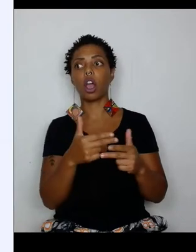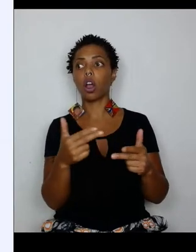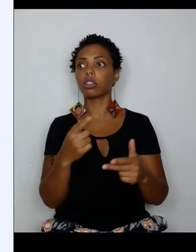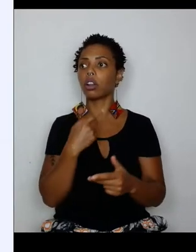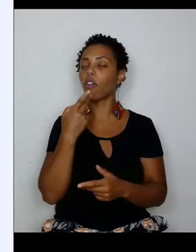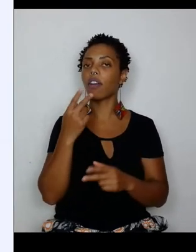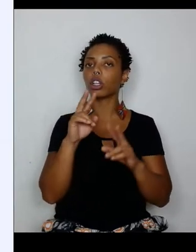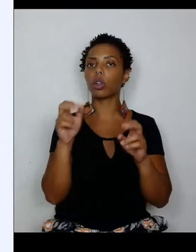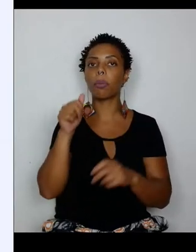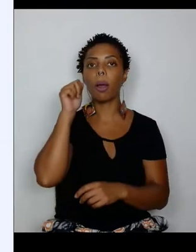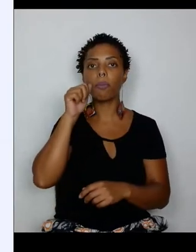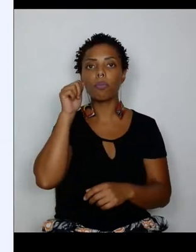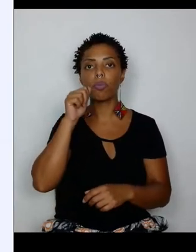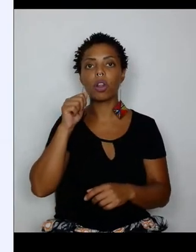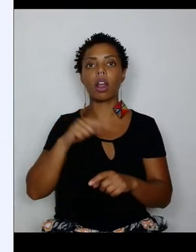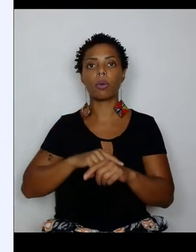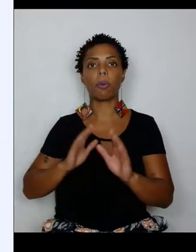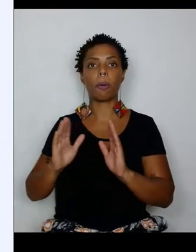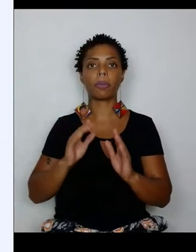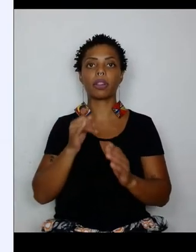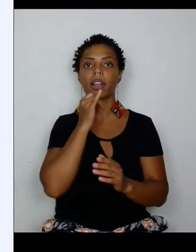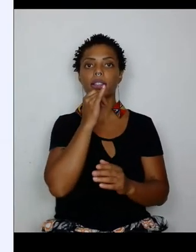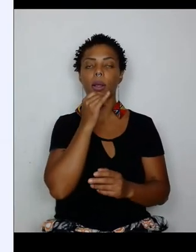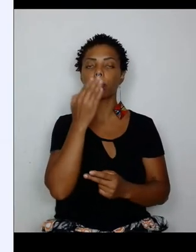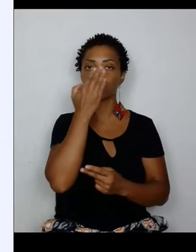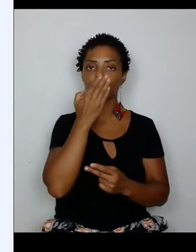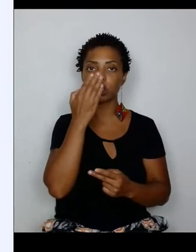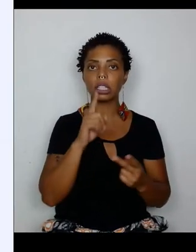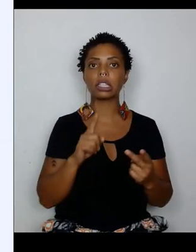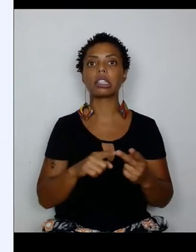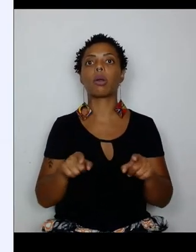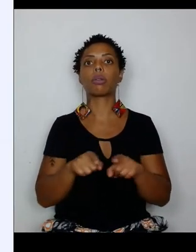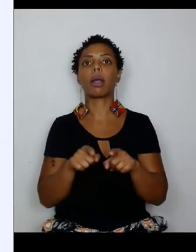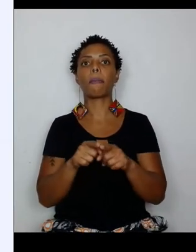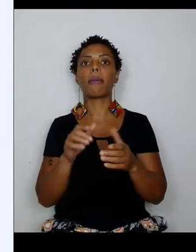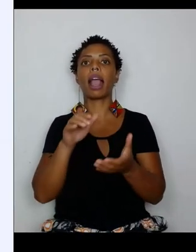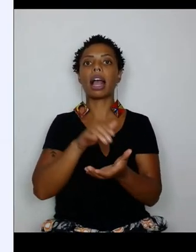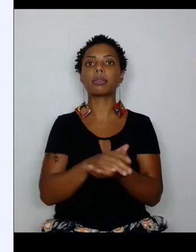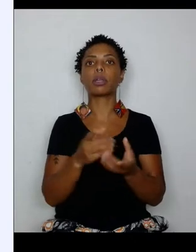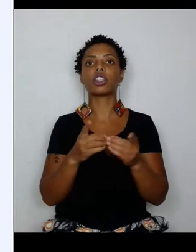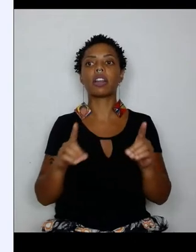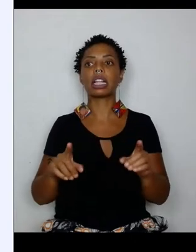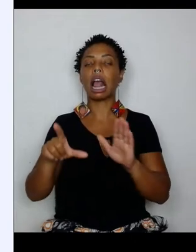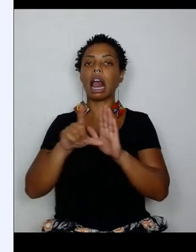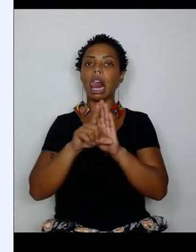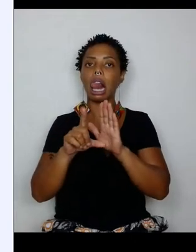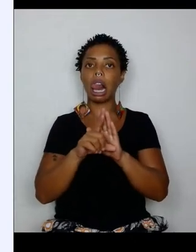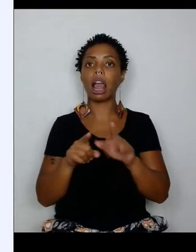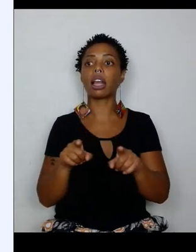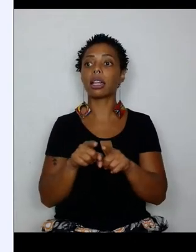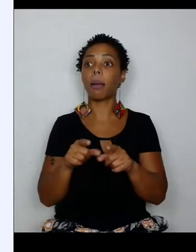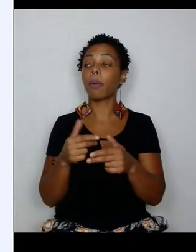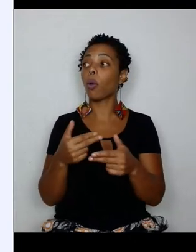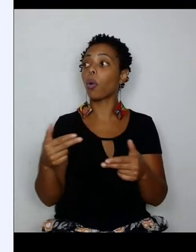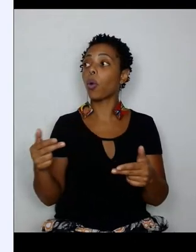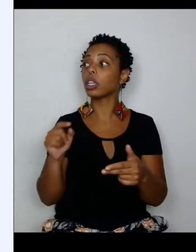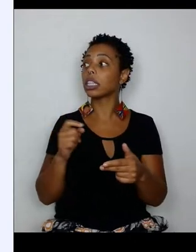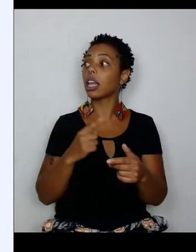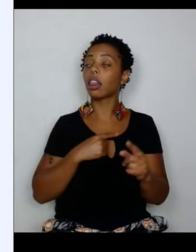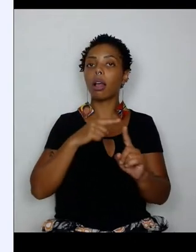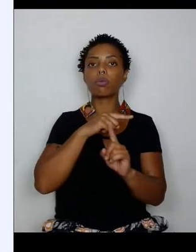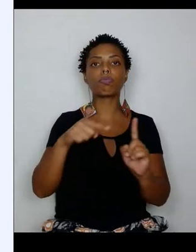practices and sexual constraints that disempowered women of all classes restricting their rights and capabilities